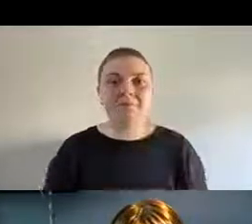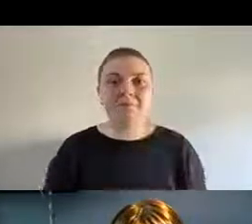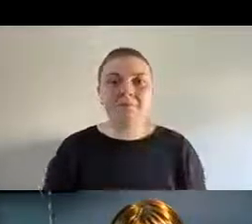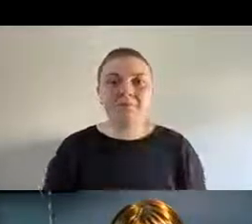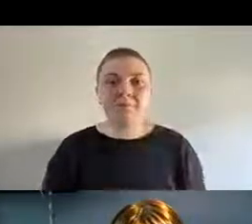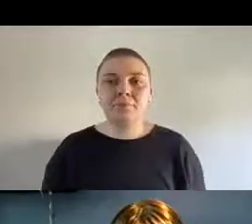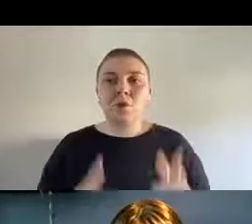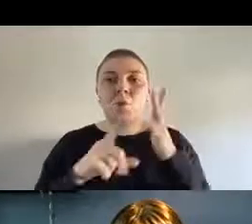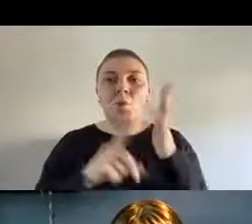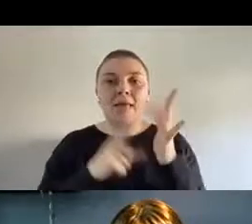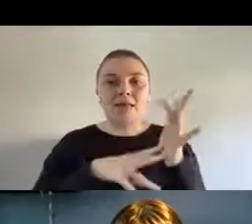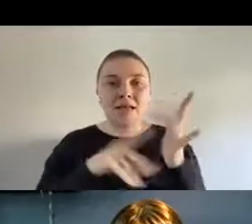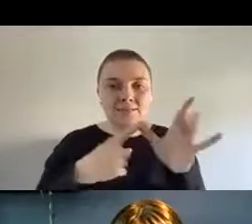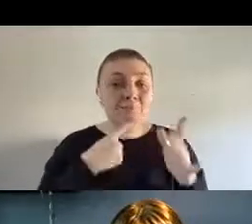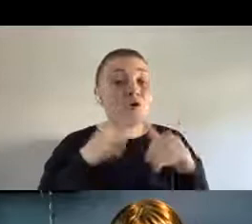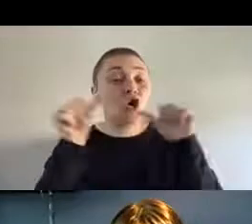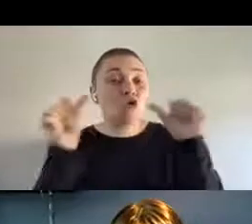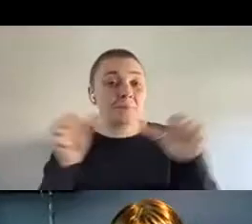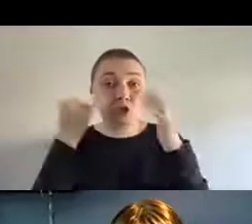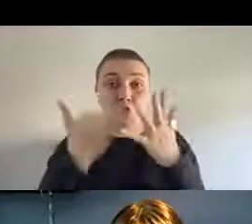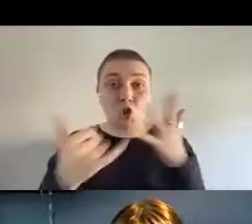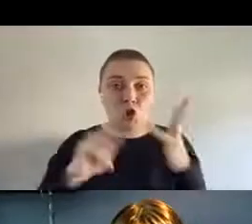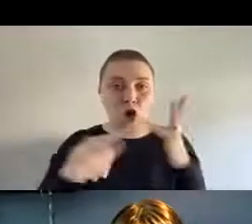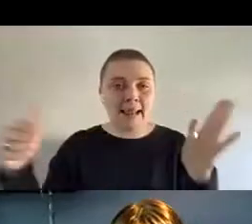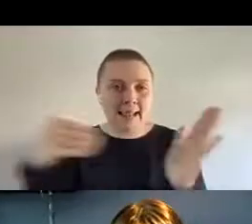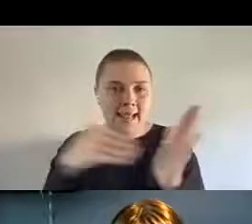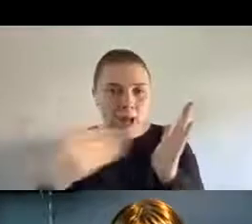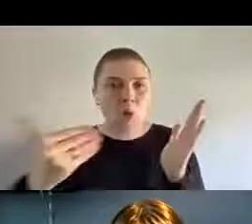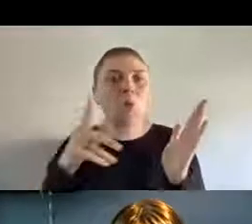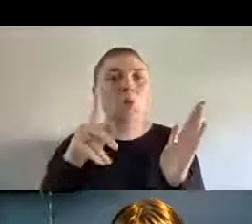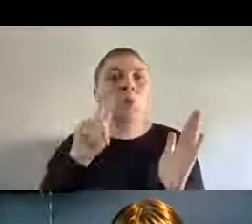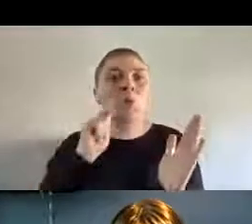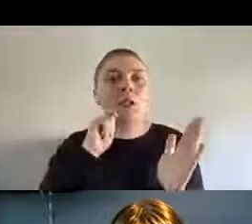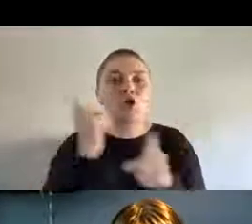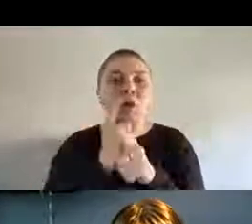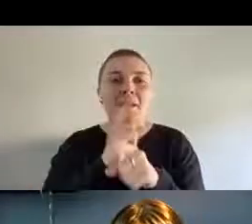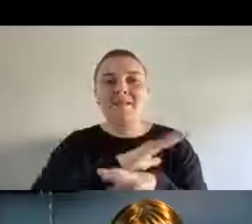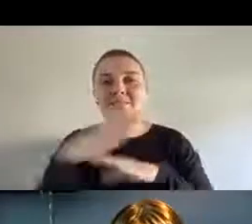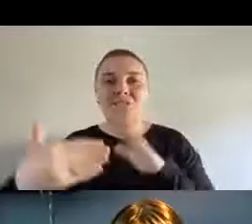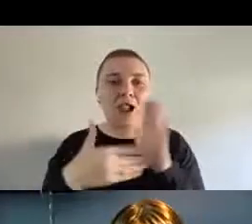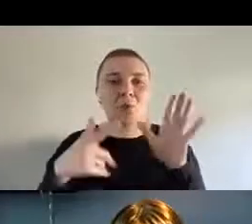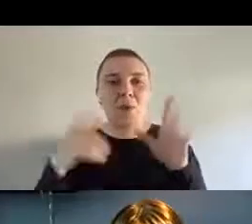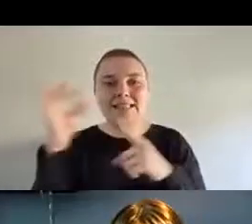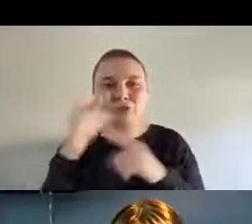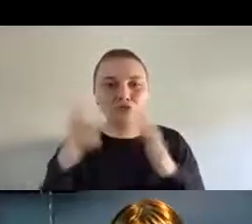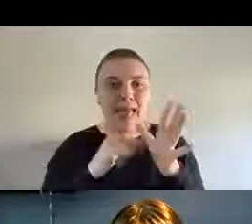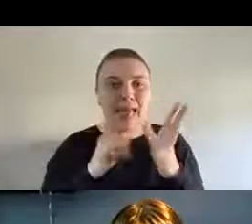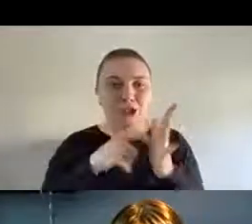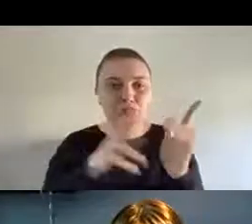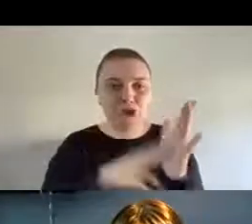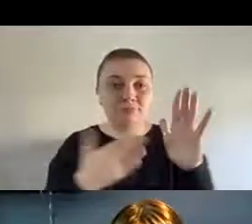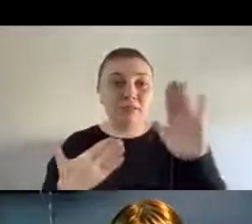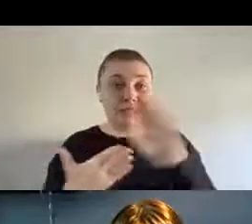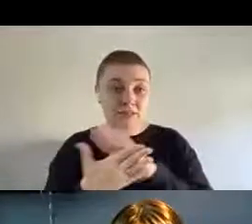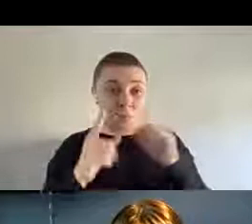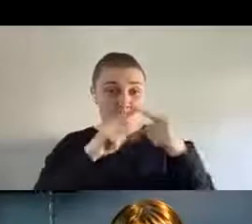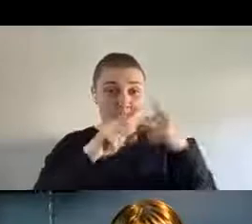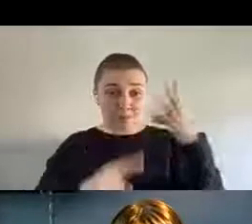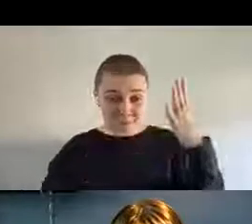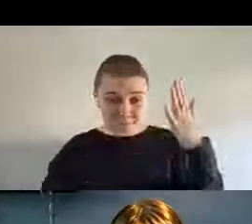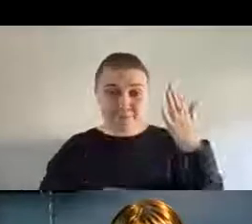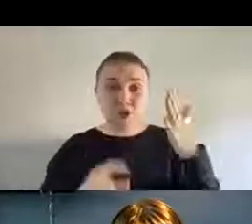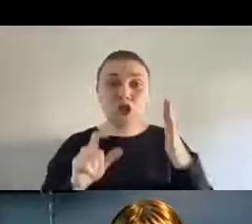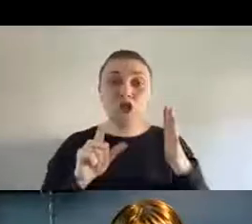So we're going to come on now to our final essential action, which underpins all of the drivers and all